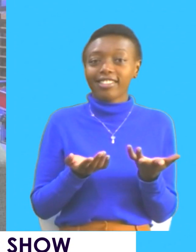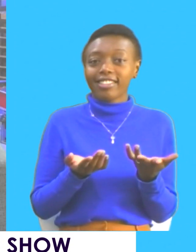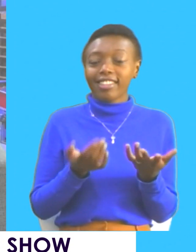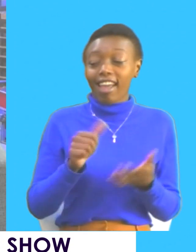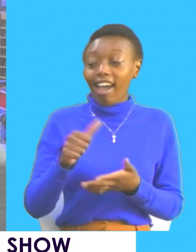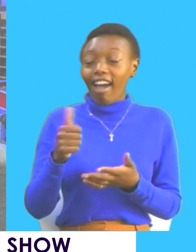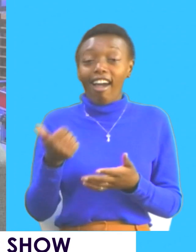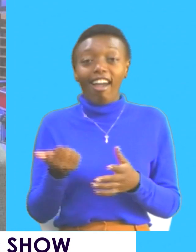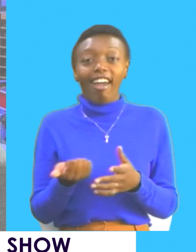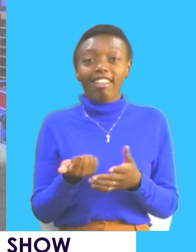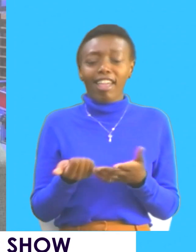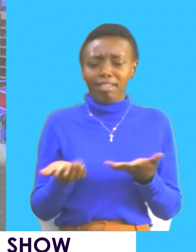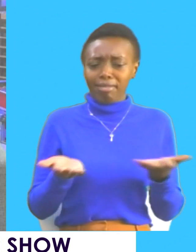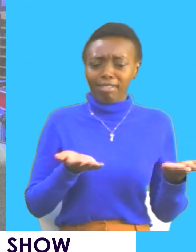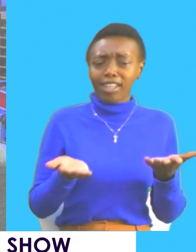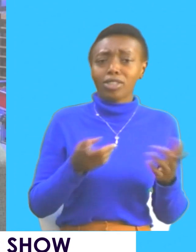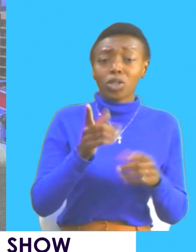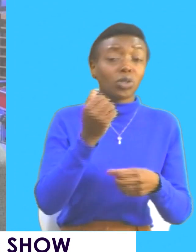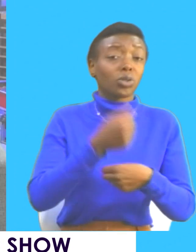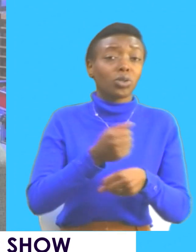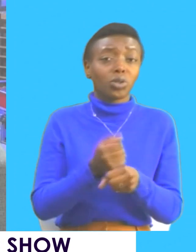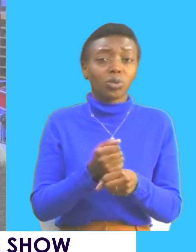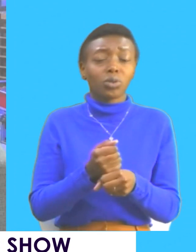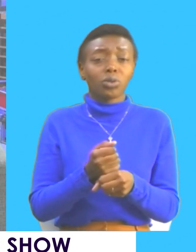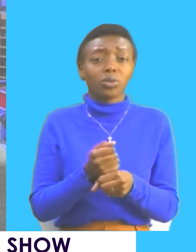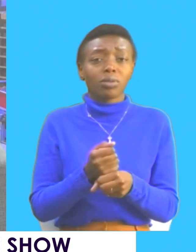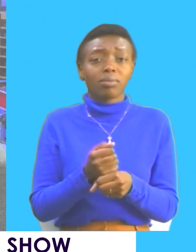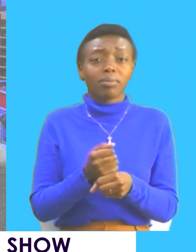do, that is where your success and riches lie.